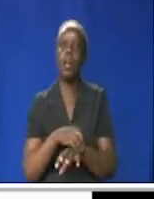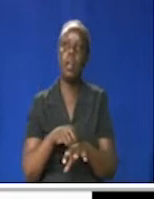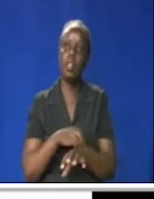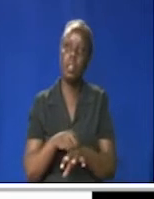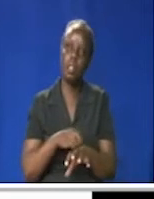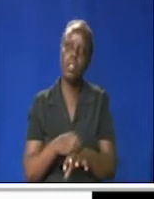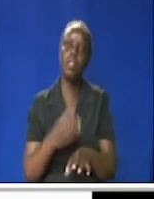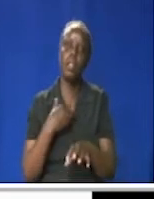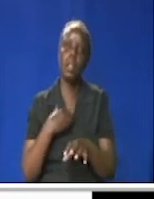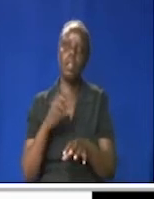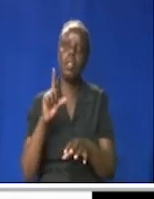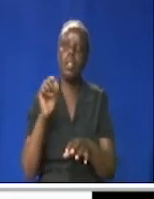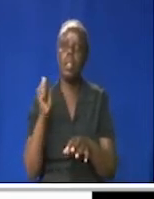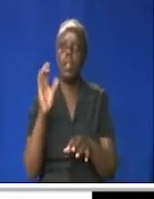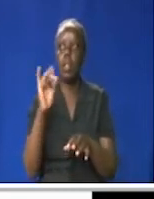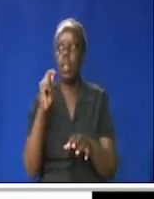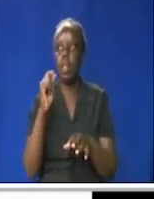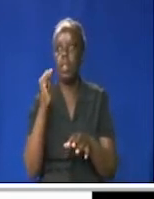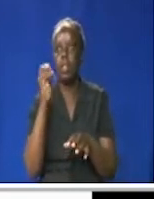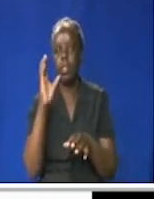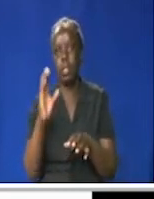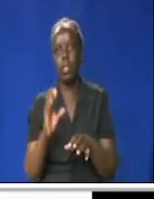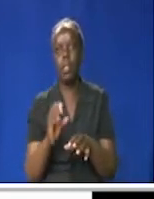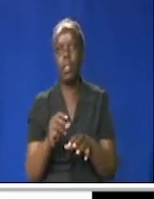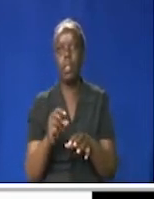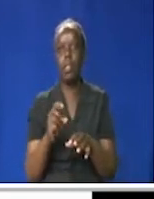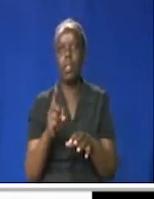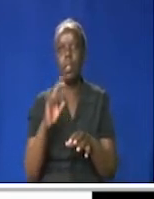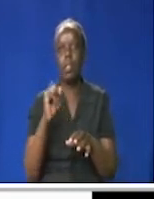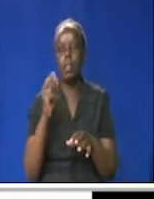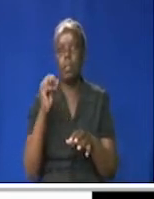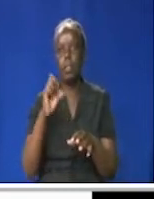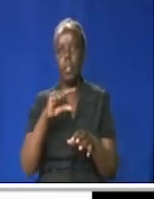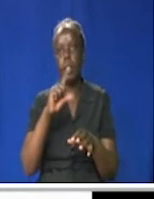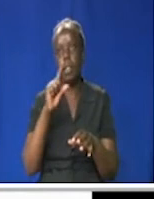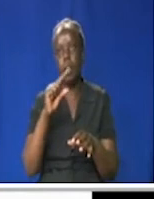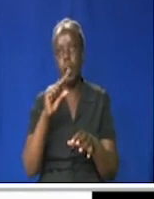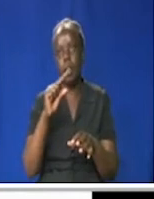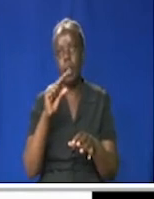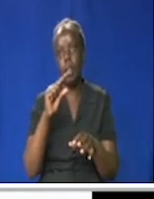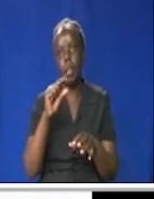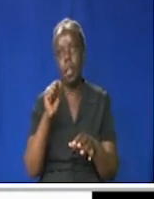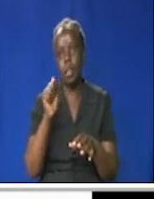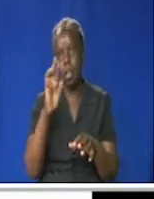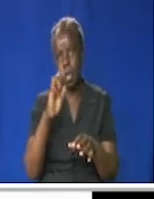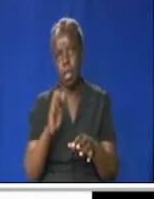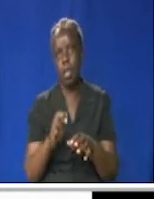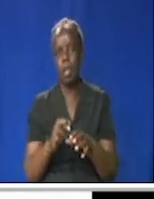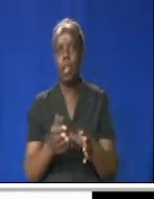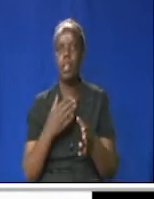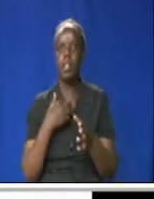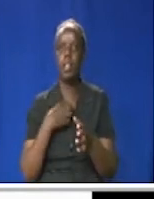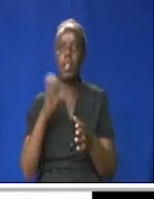contains lactic acid. Then in vinegar, we use vinegar in our homes. It contains